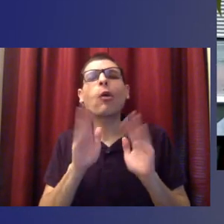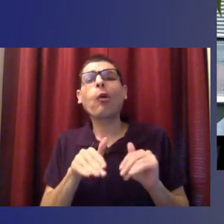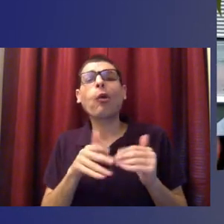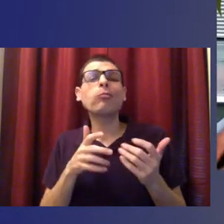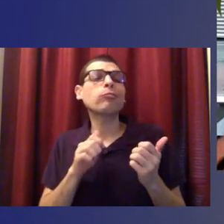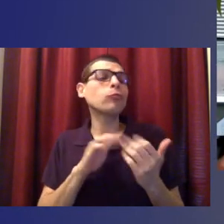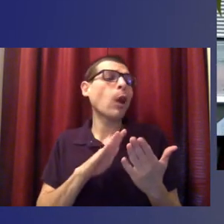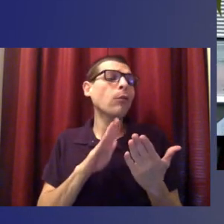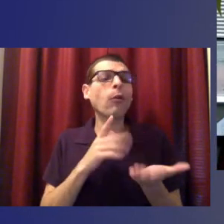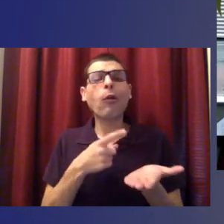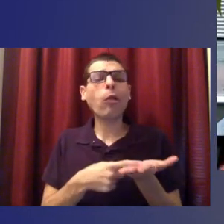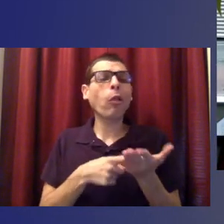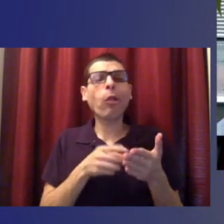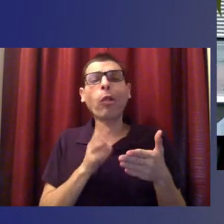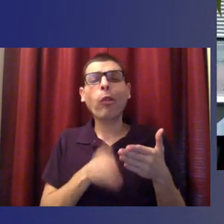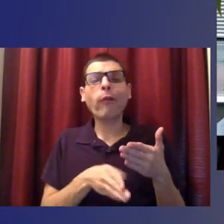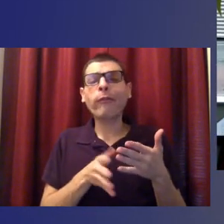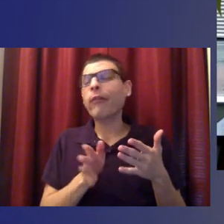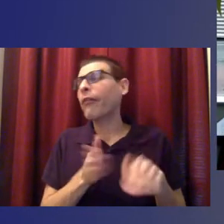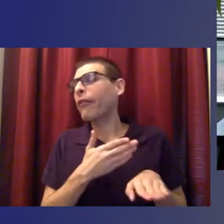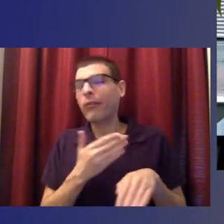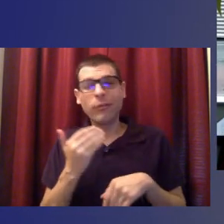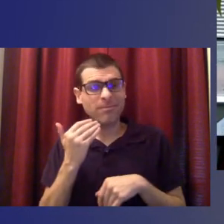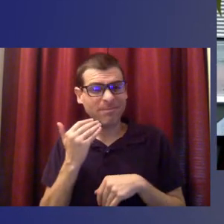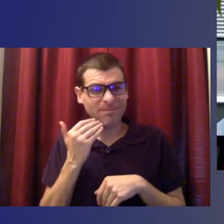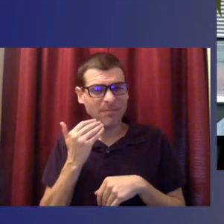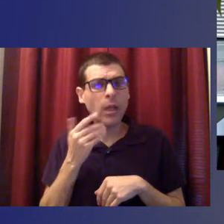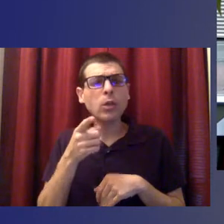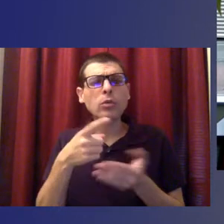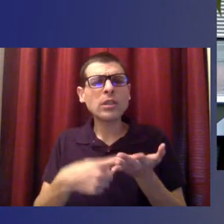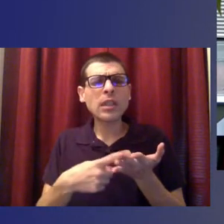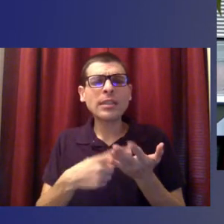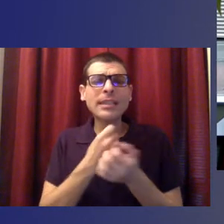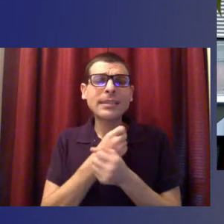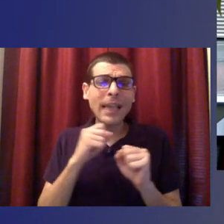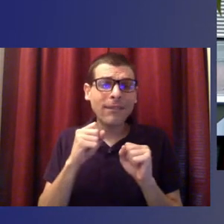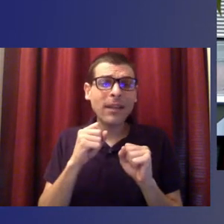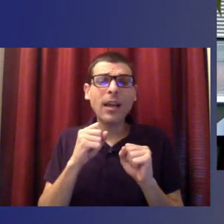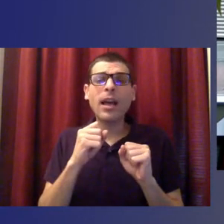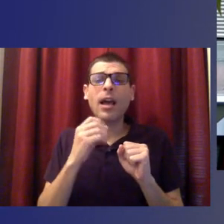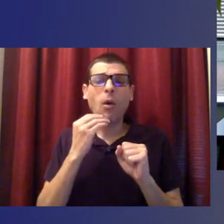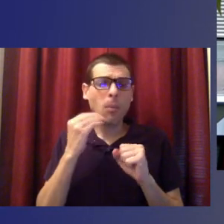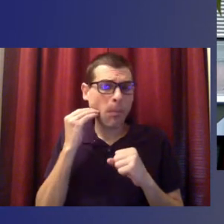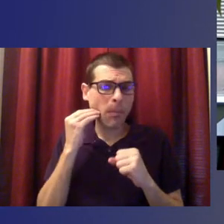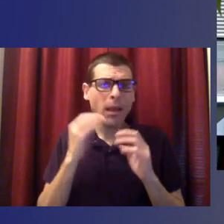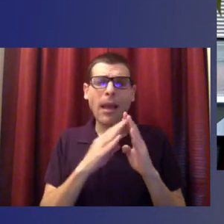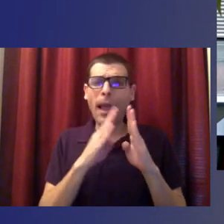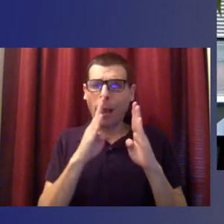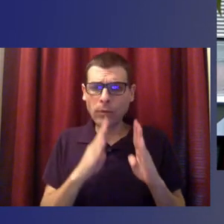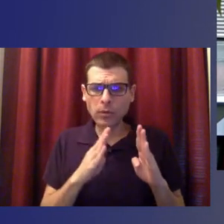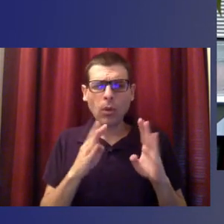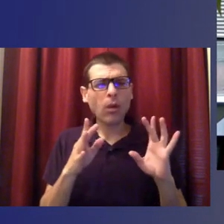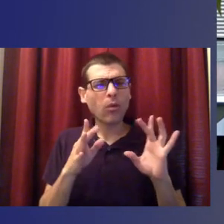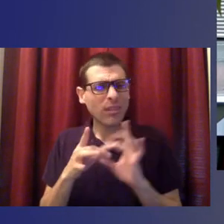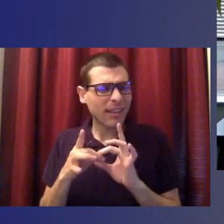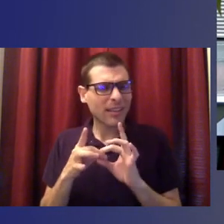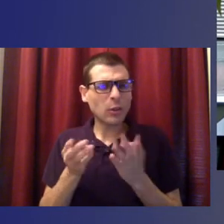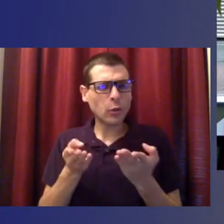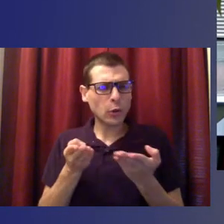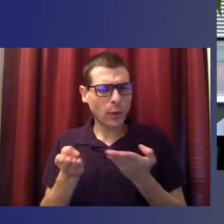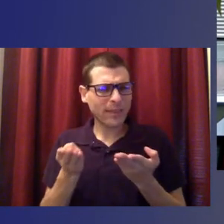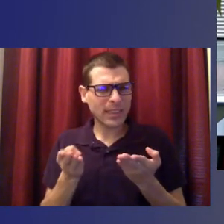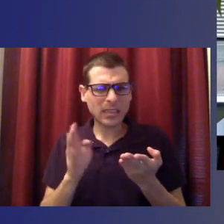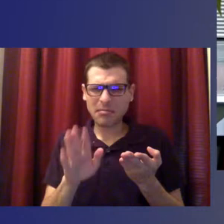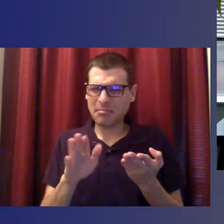talked about the strategy of safe, affordable housing combined with services. Can you dive into that